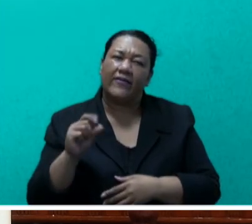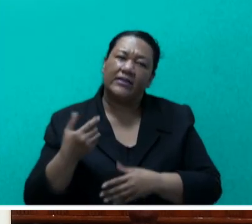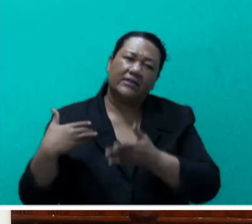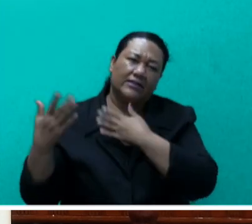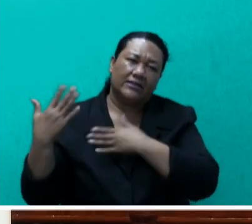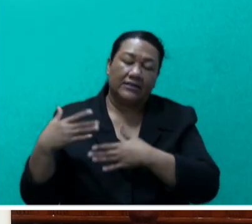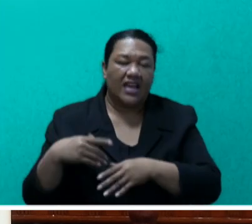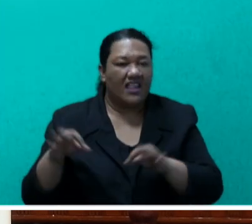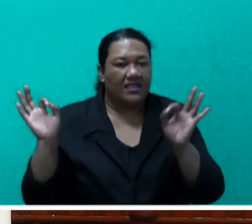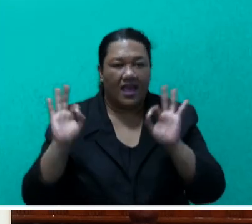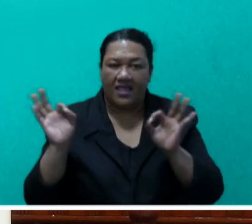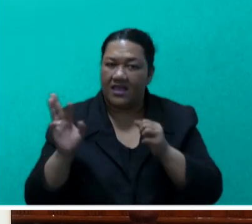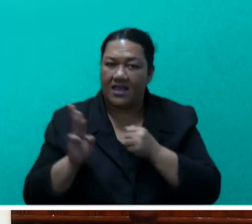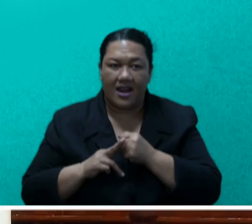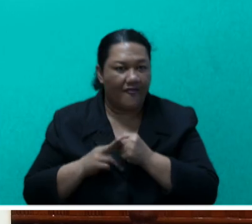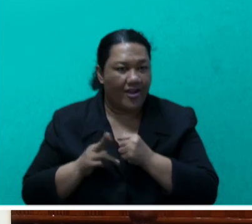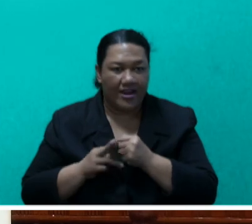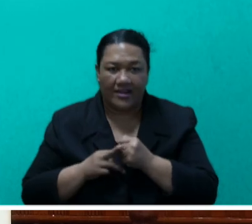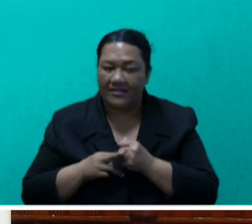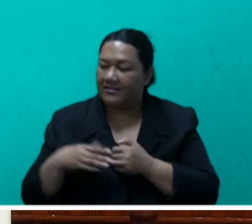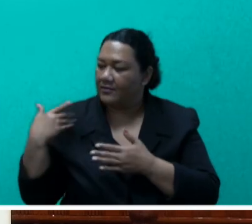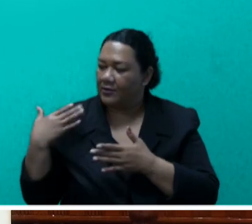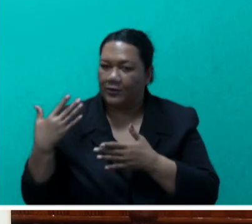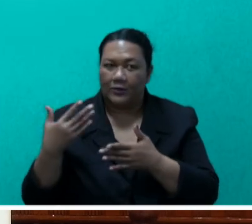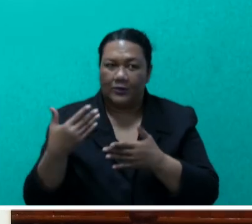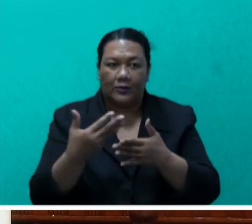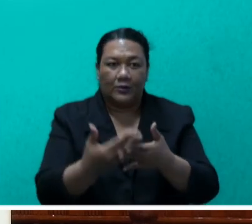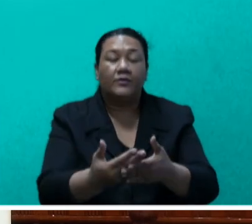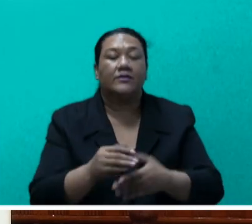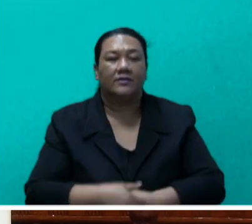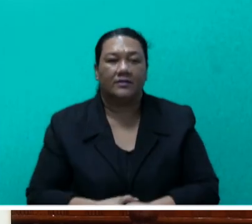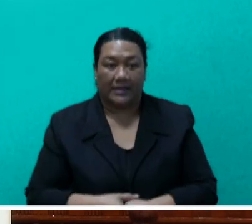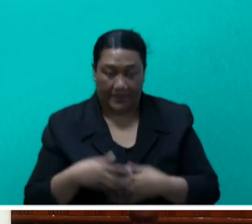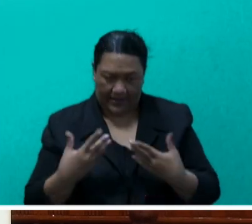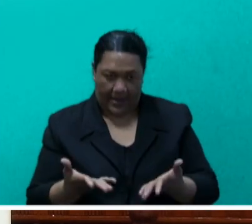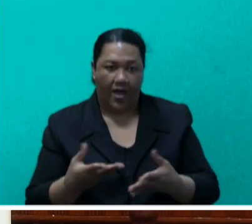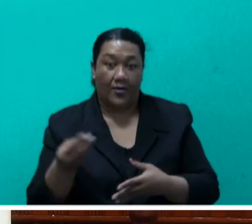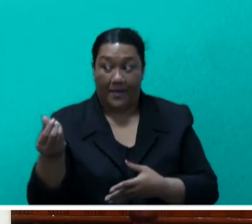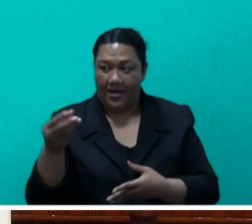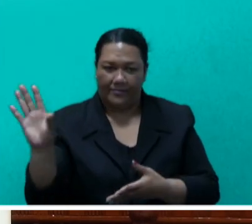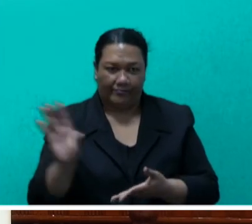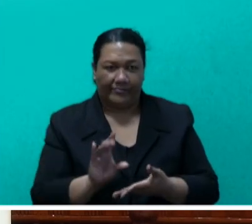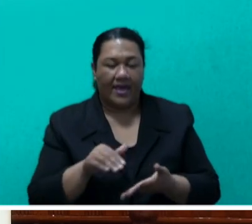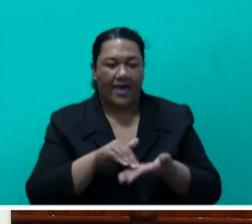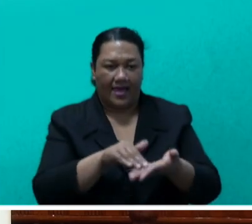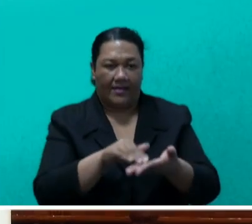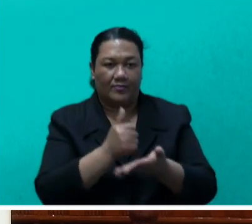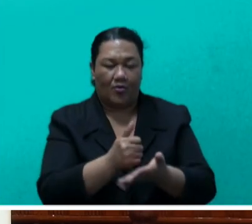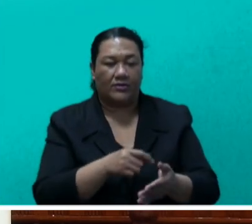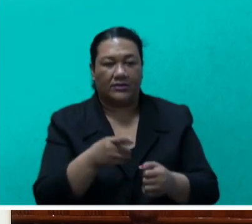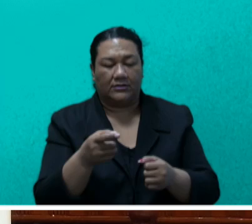been renovated ever since. Mr. Speaker, sir, my sincere